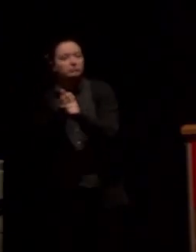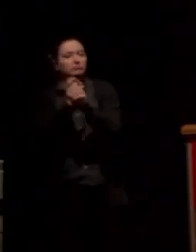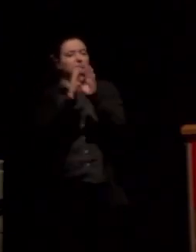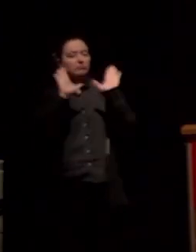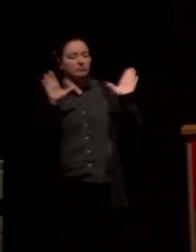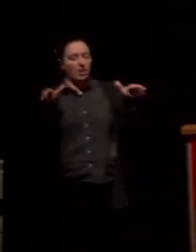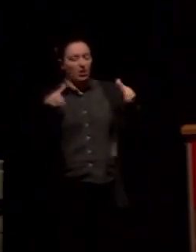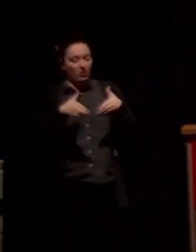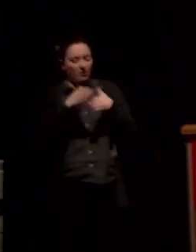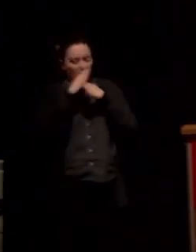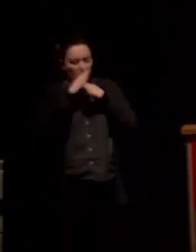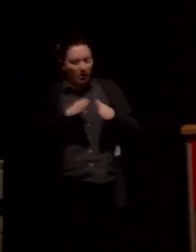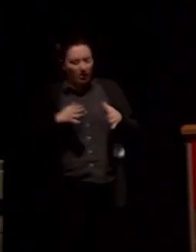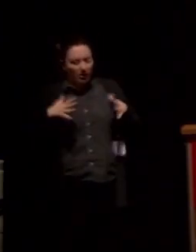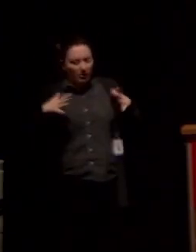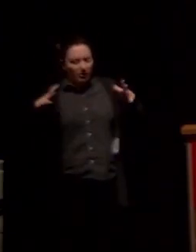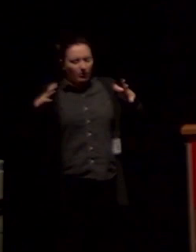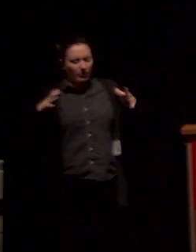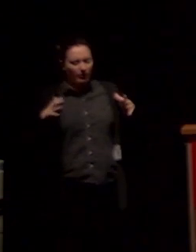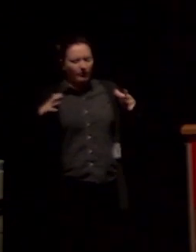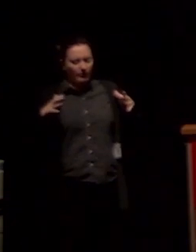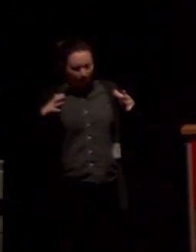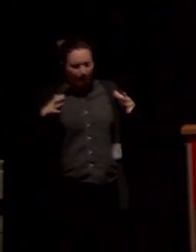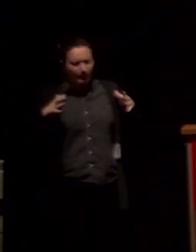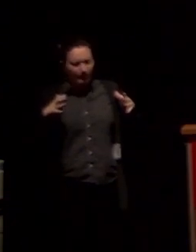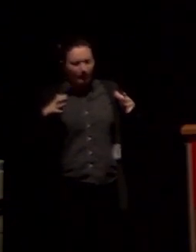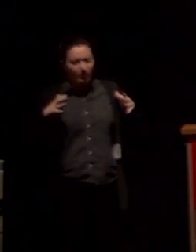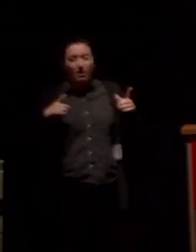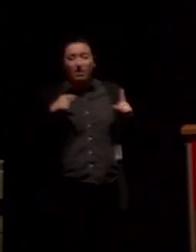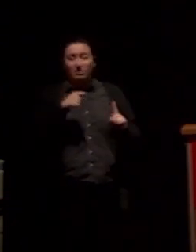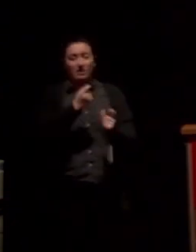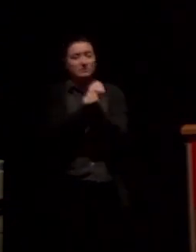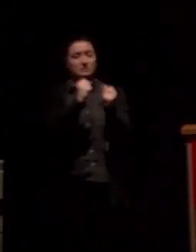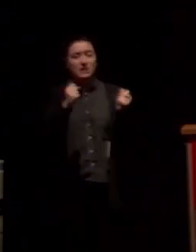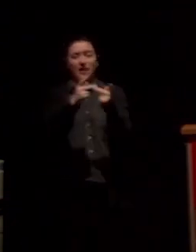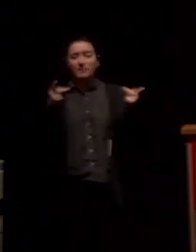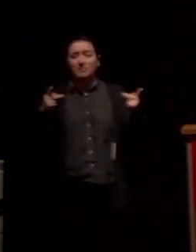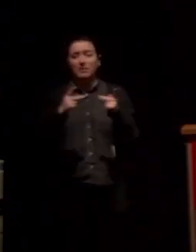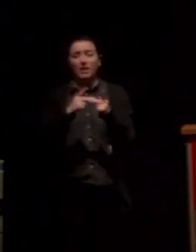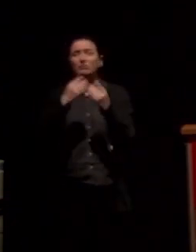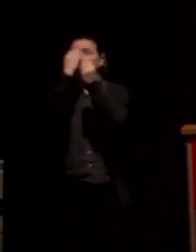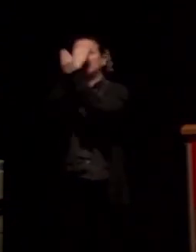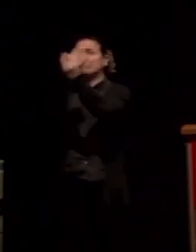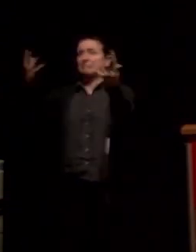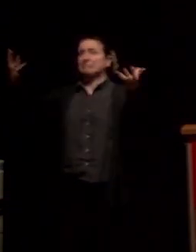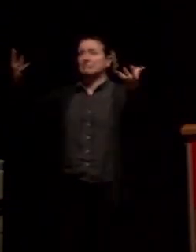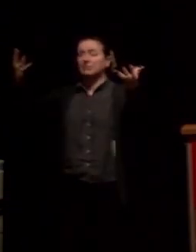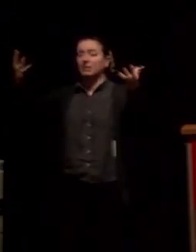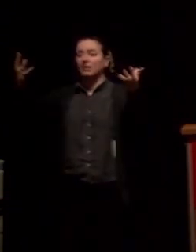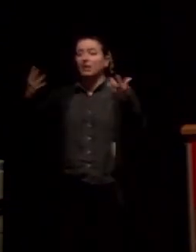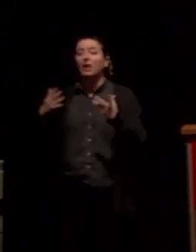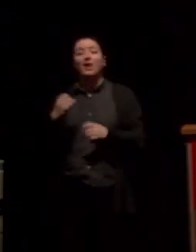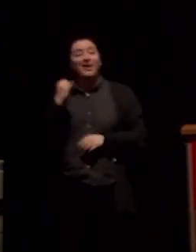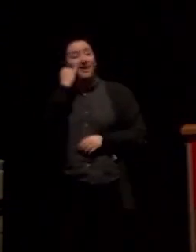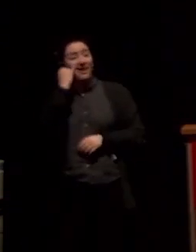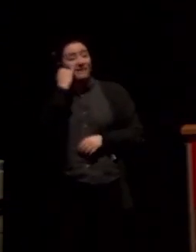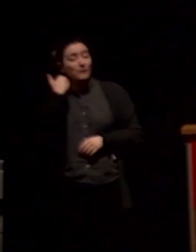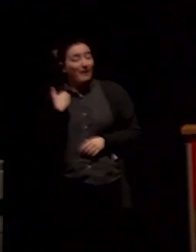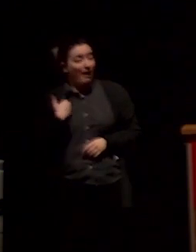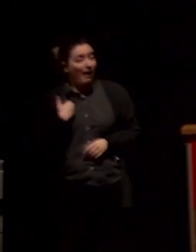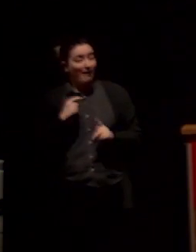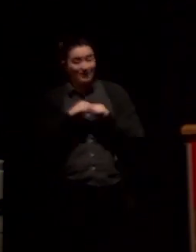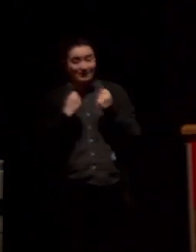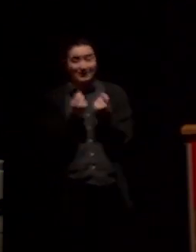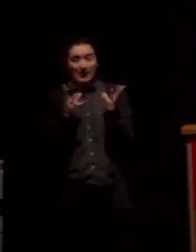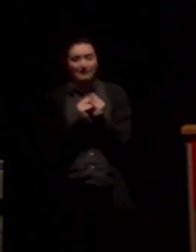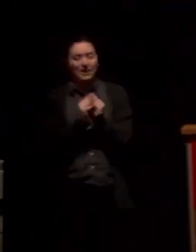in the world to say I'm struggling with my mental health. Mm-hmm. Most of our team meetings start off with, are you green, yellow, or red? So that we can find out kind